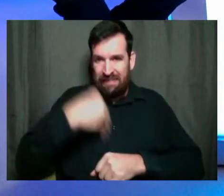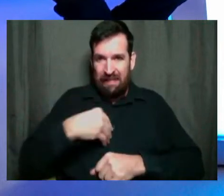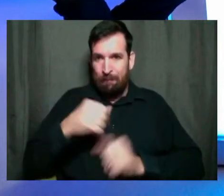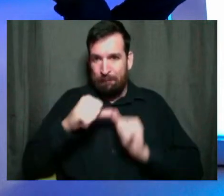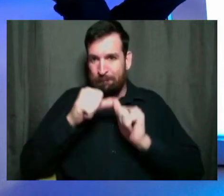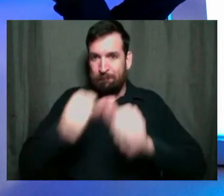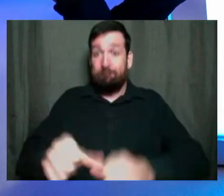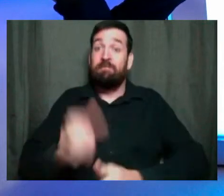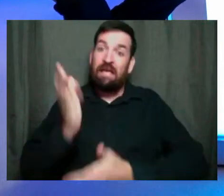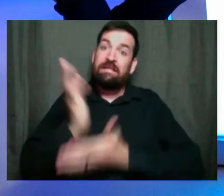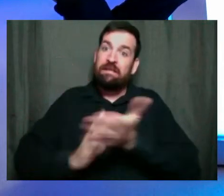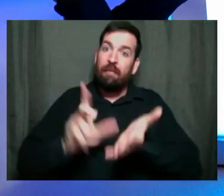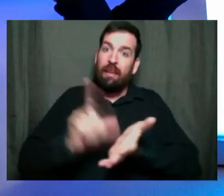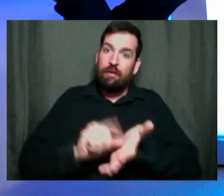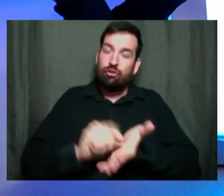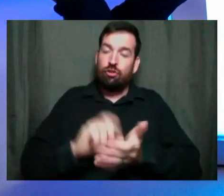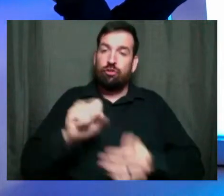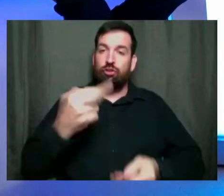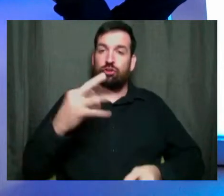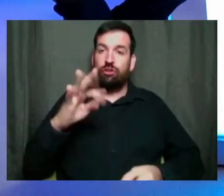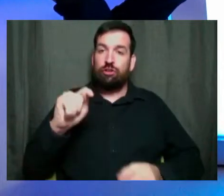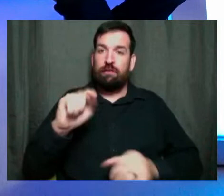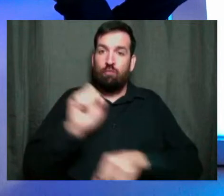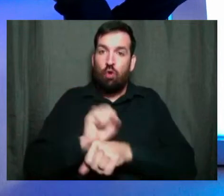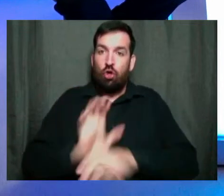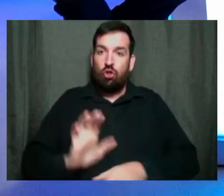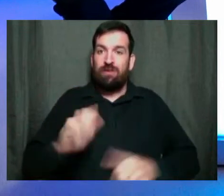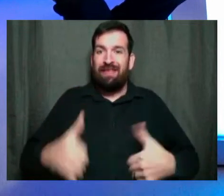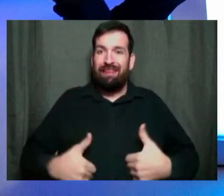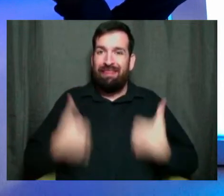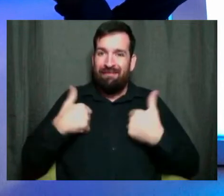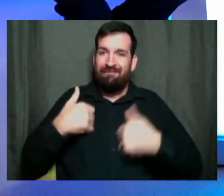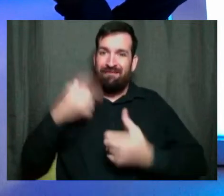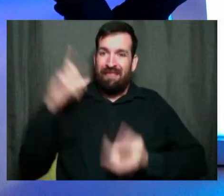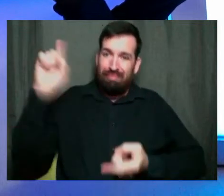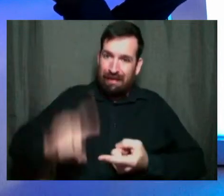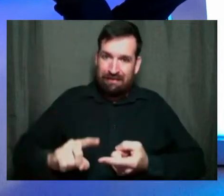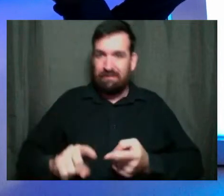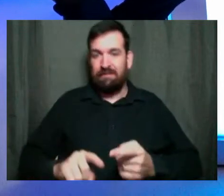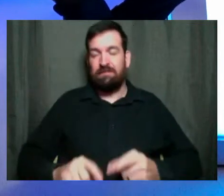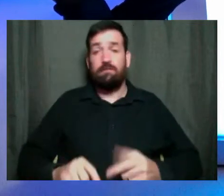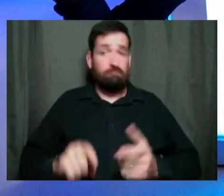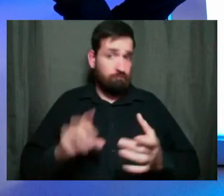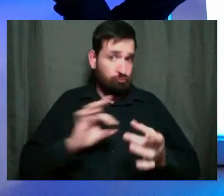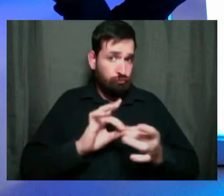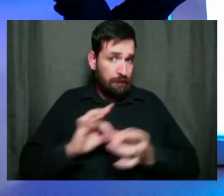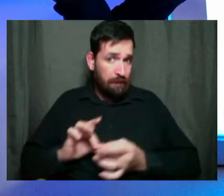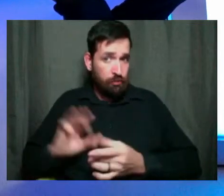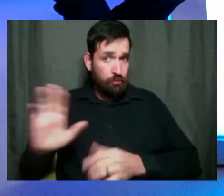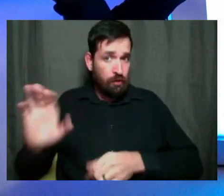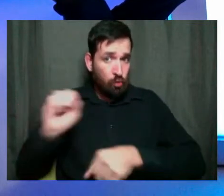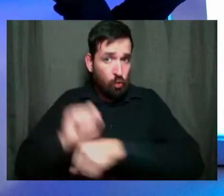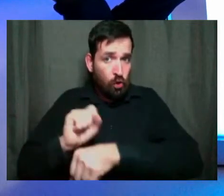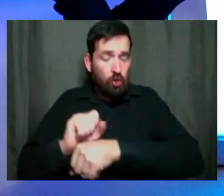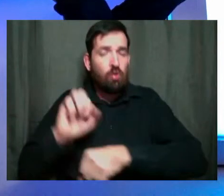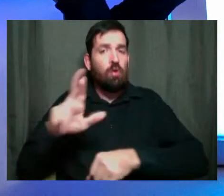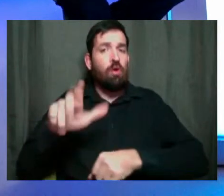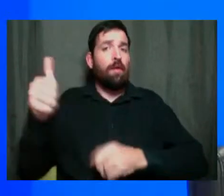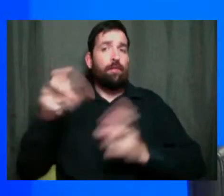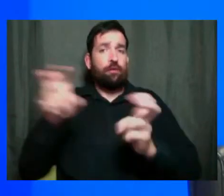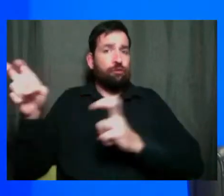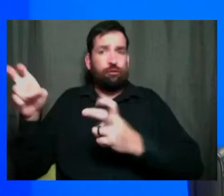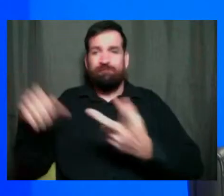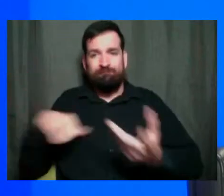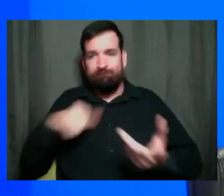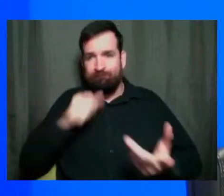literature in shift workers that they may not live as long. But is that related to the factor of shift worker or some other issue? We just don't know for sure. I used to get up at